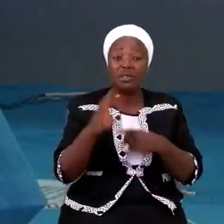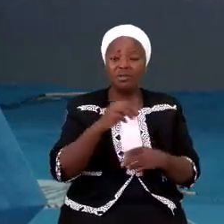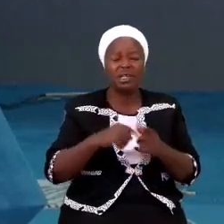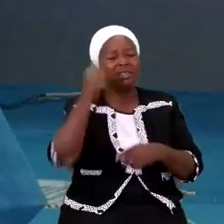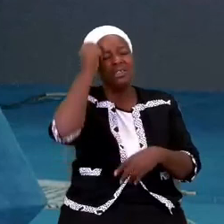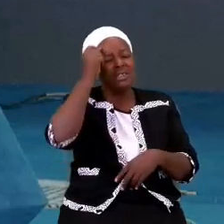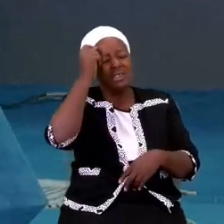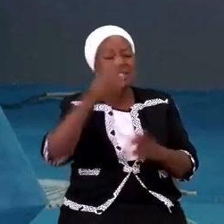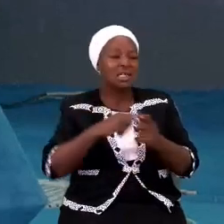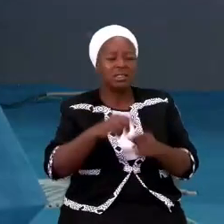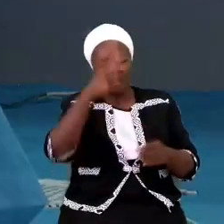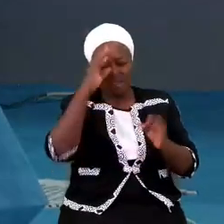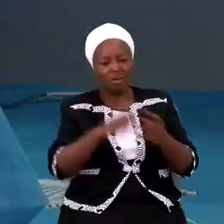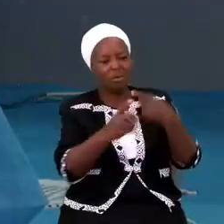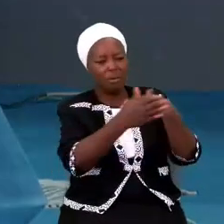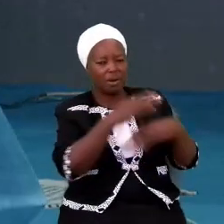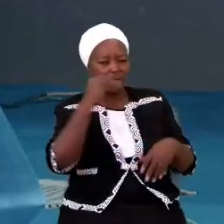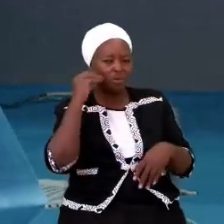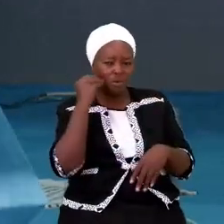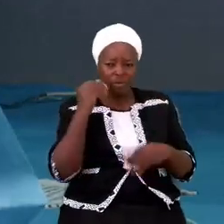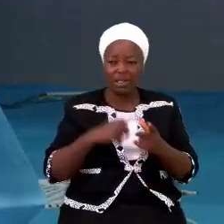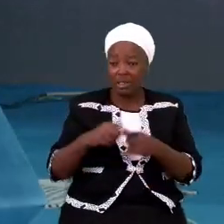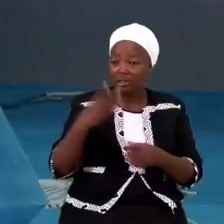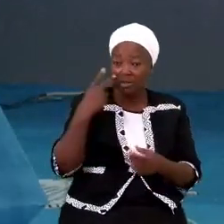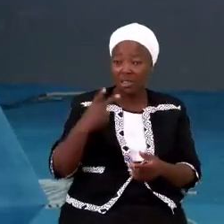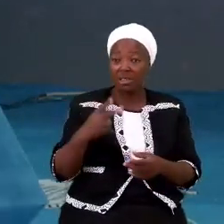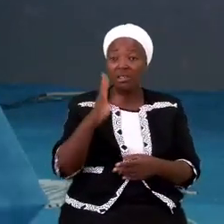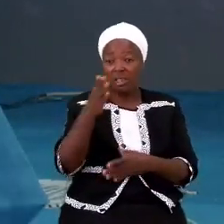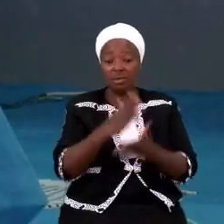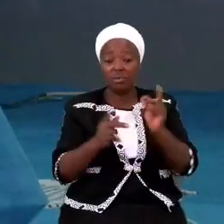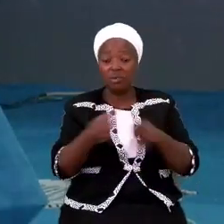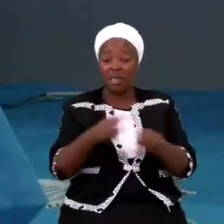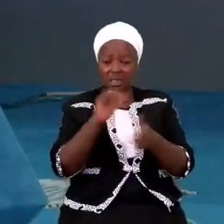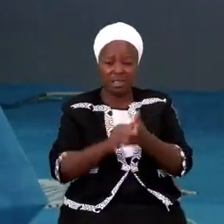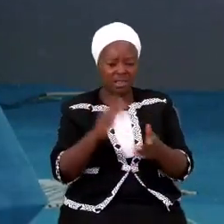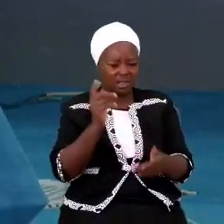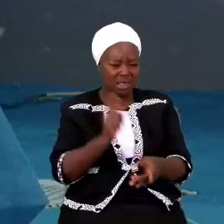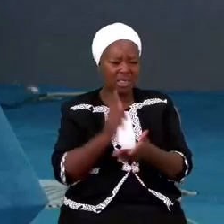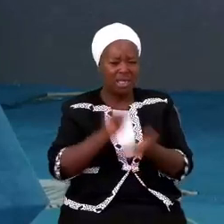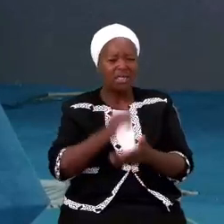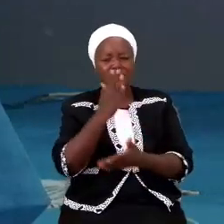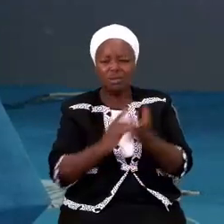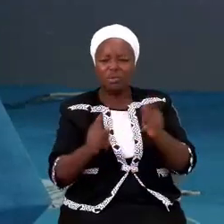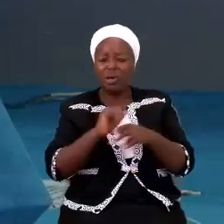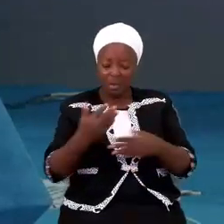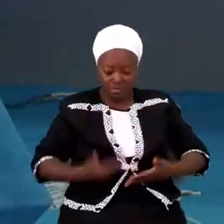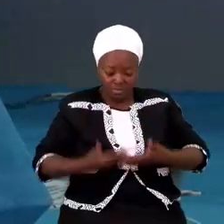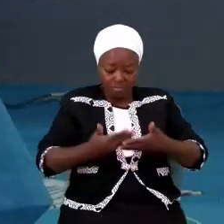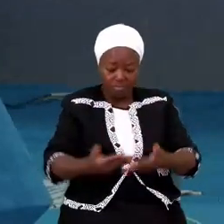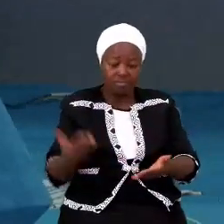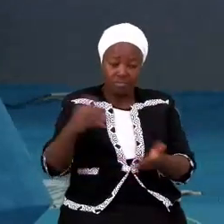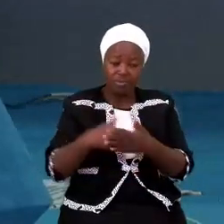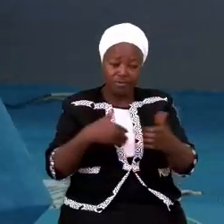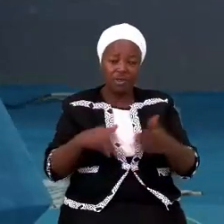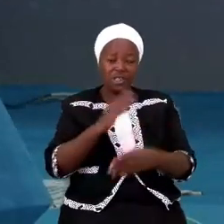mind and they feel, well, this kind of life is too dull. You come to church, you read the Bible, you sing the